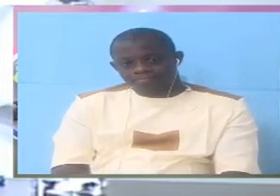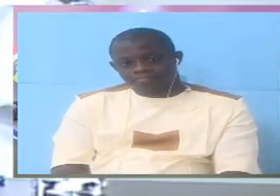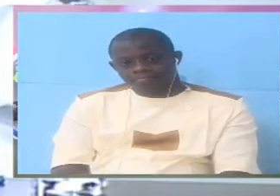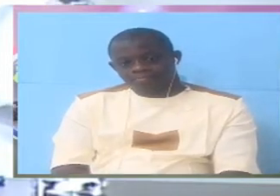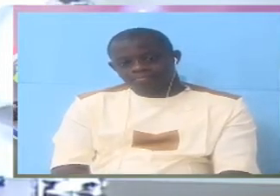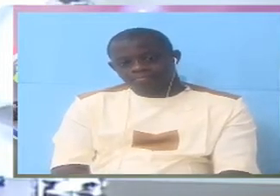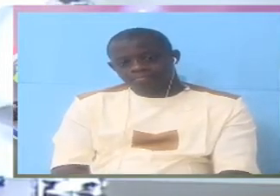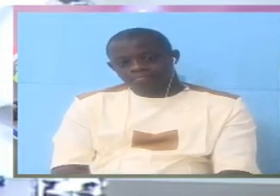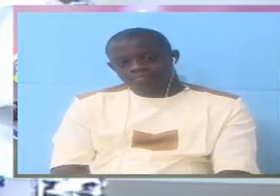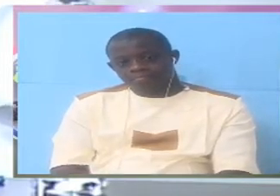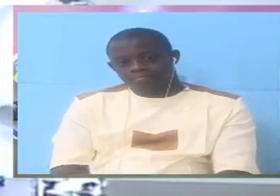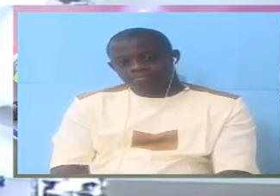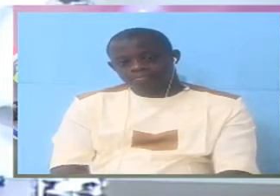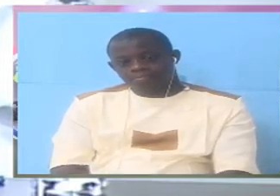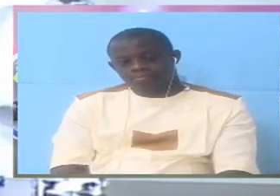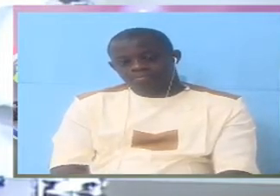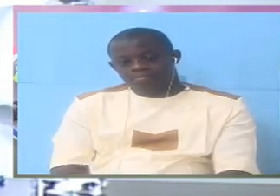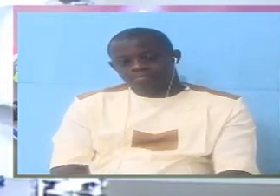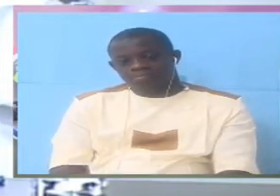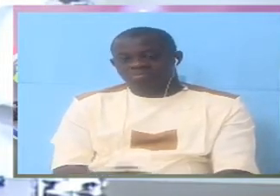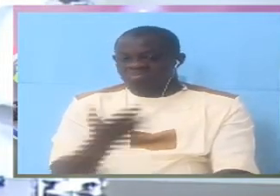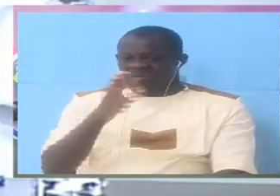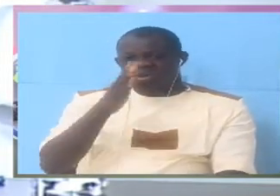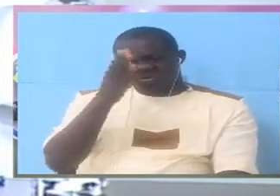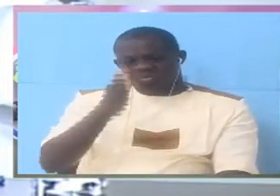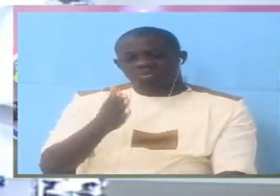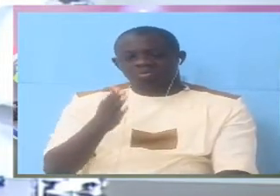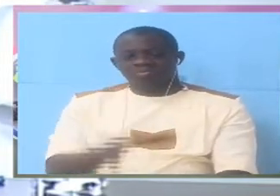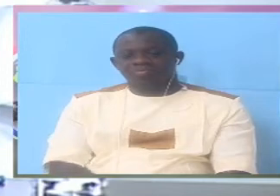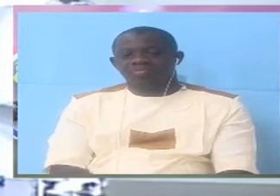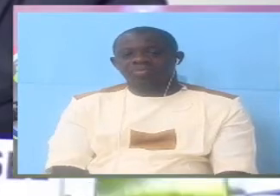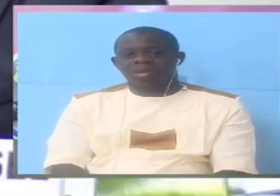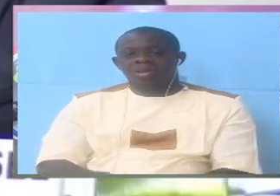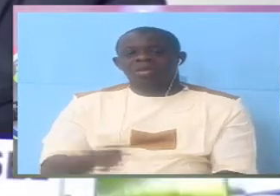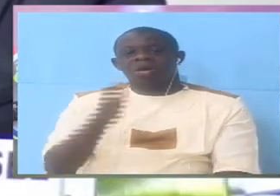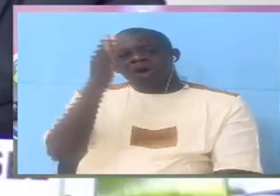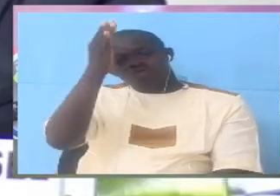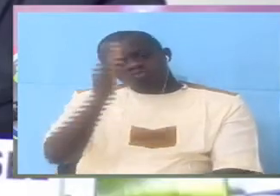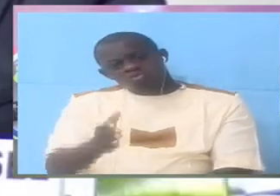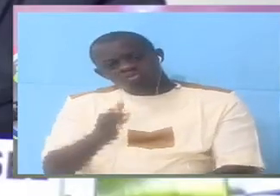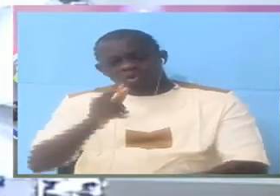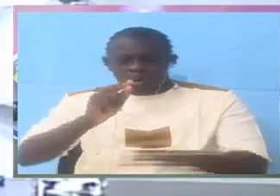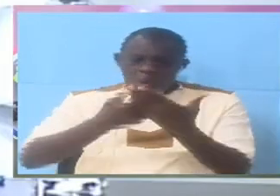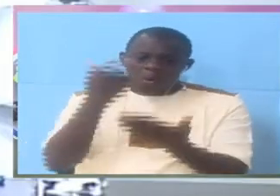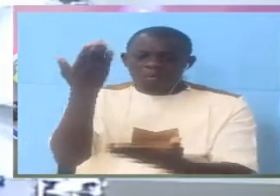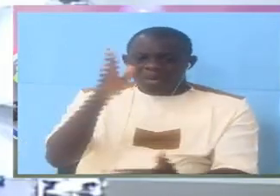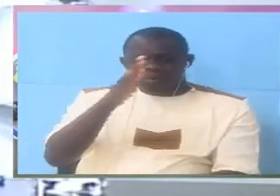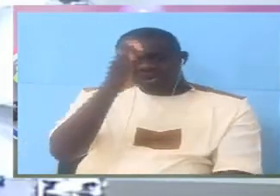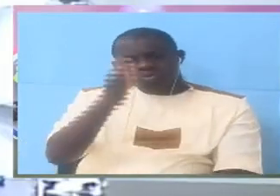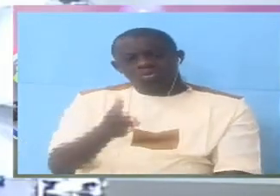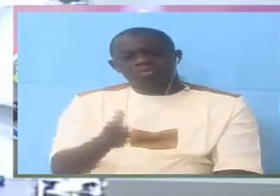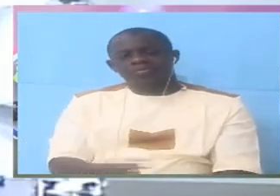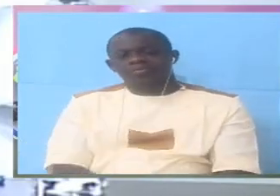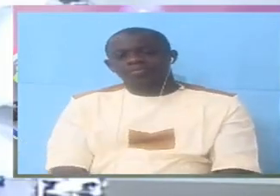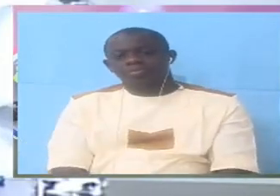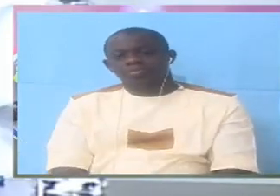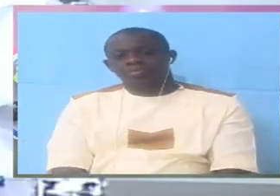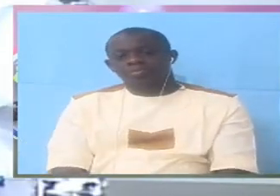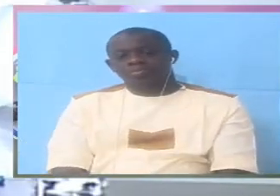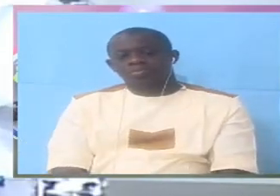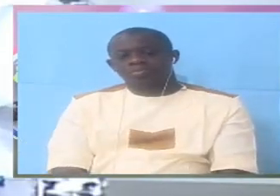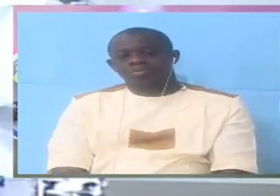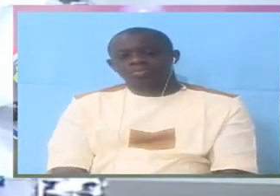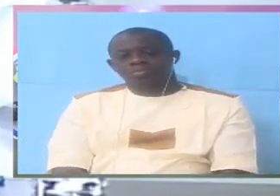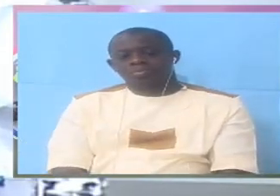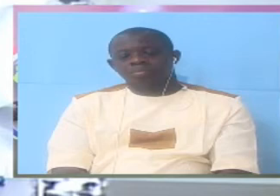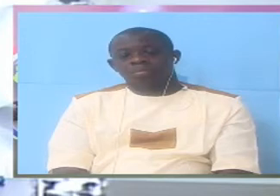Maybe that could be true. Could be or true. Could be true. But of course, because we found